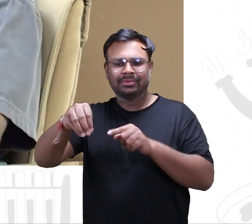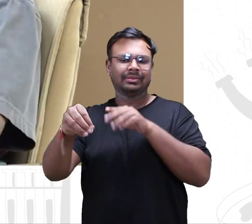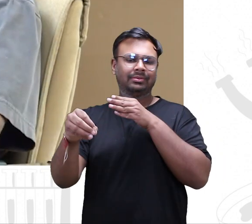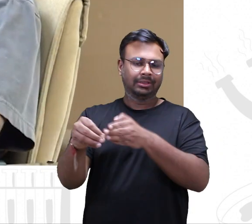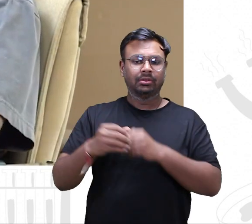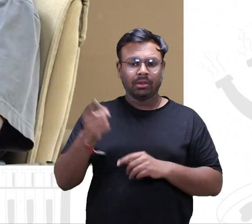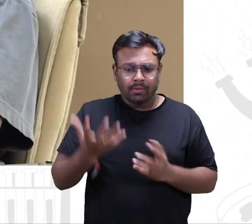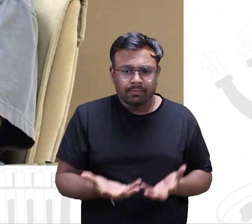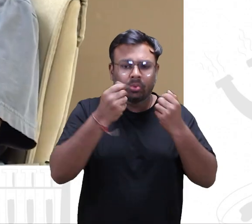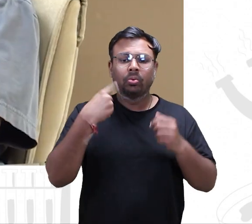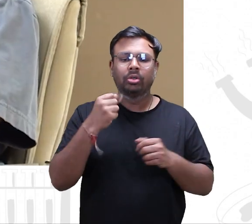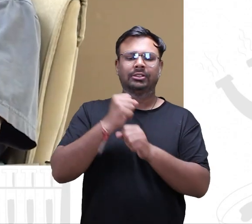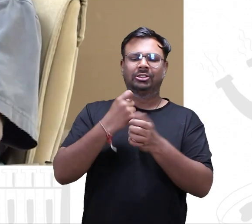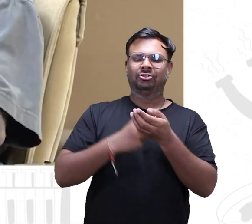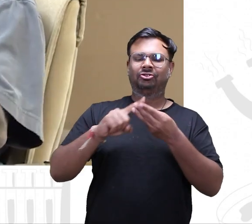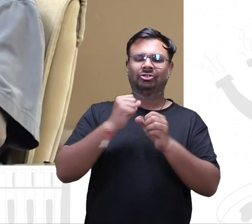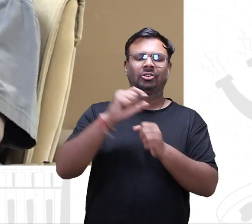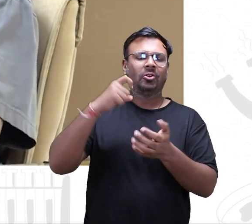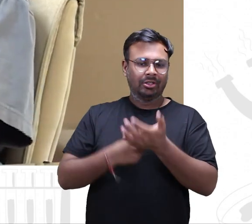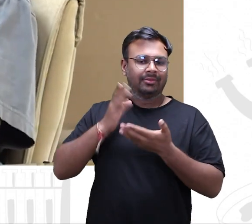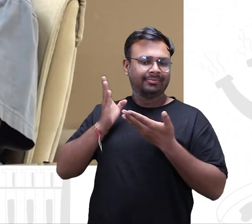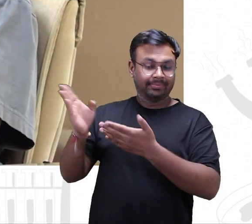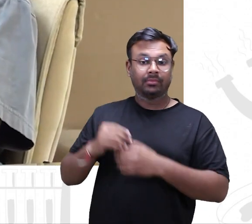is something discovered by Gregor Mendel